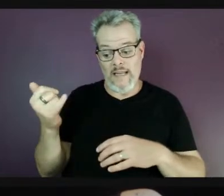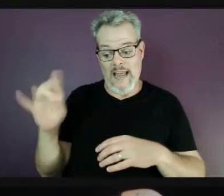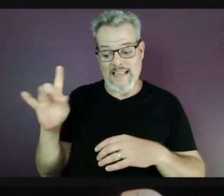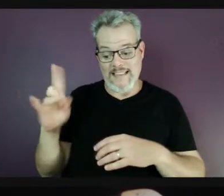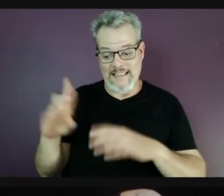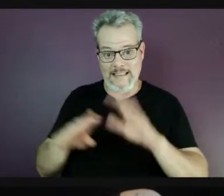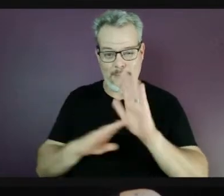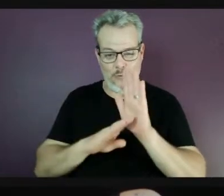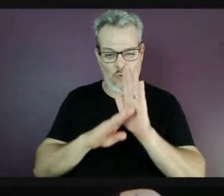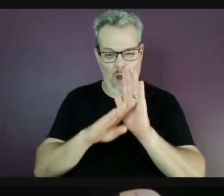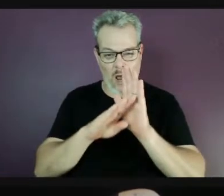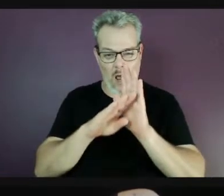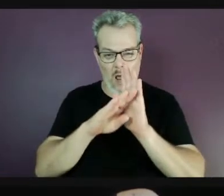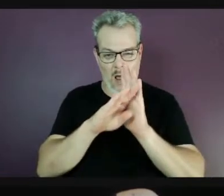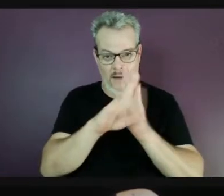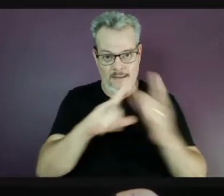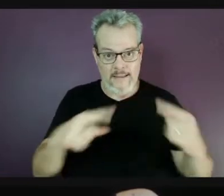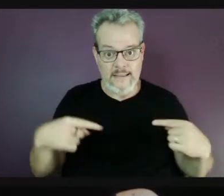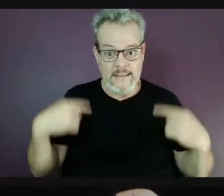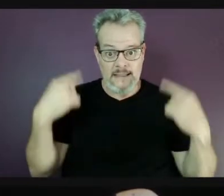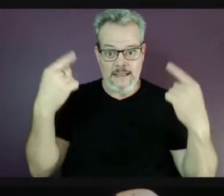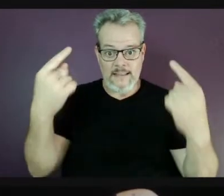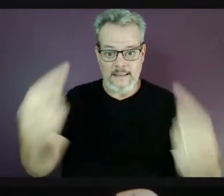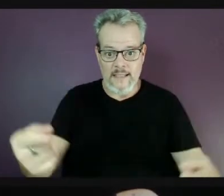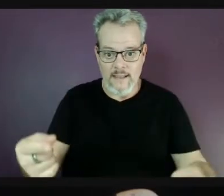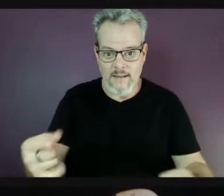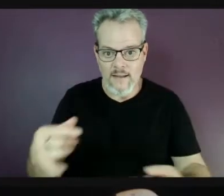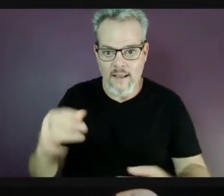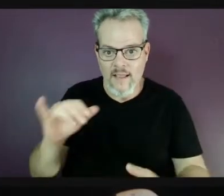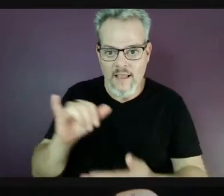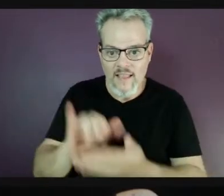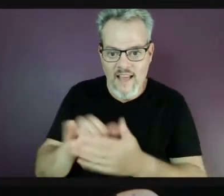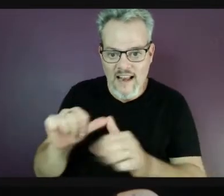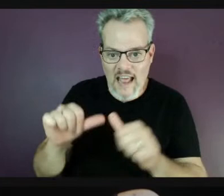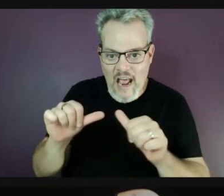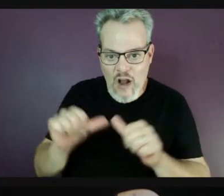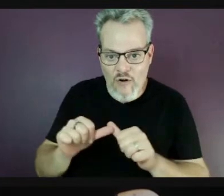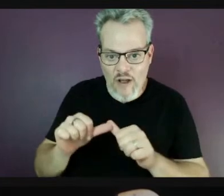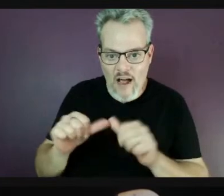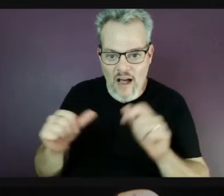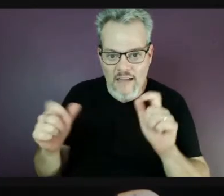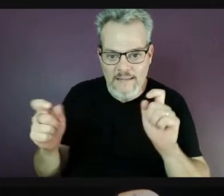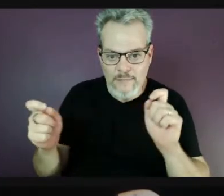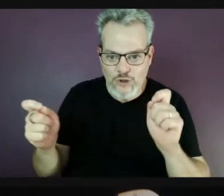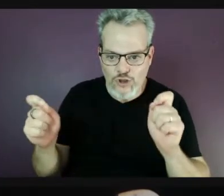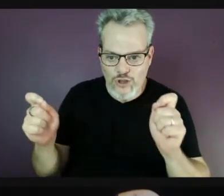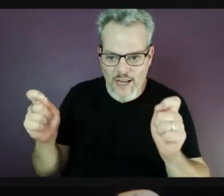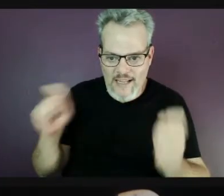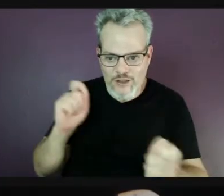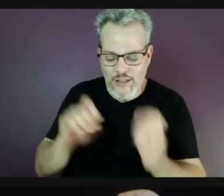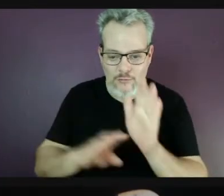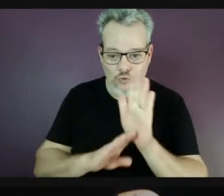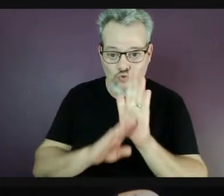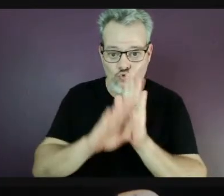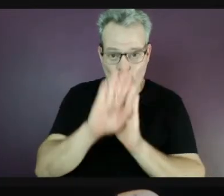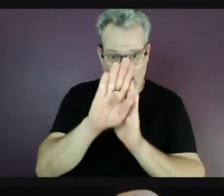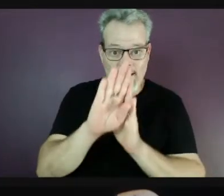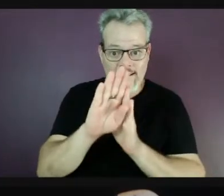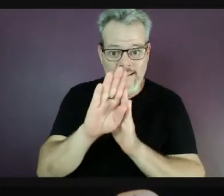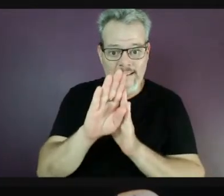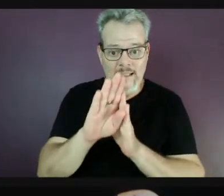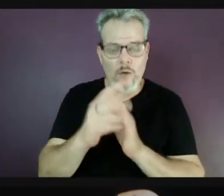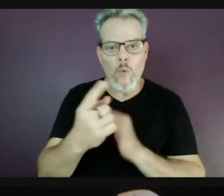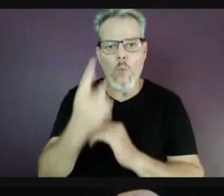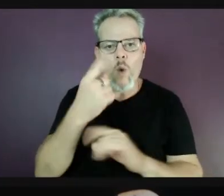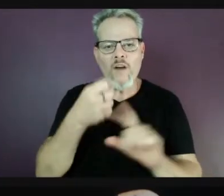then, right? At Ahua, prior to 2018, it was rising. It's continued rising since then, right? And in fact, one of those intrusions we